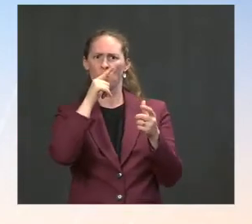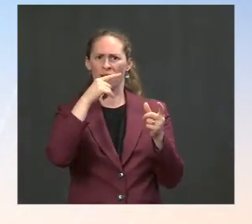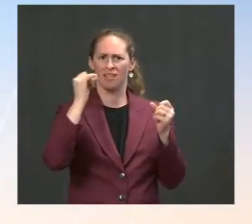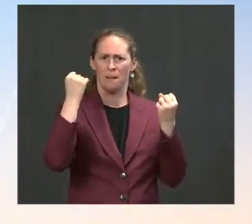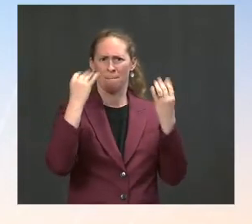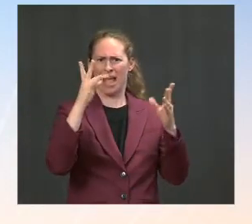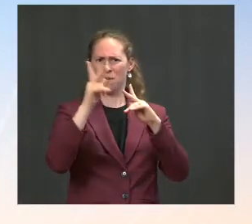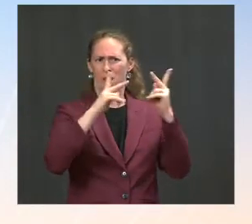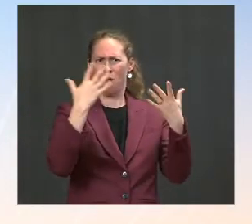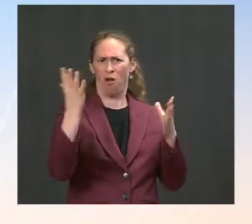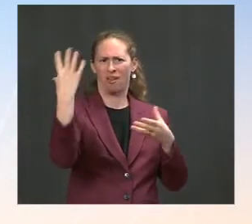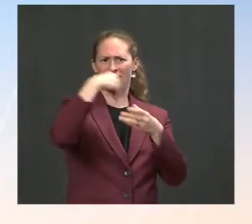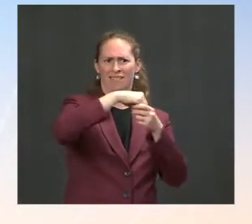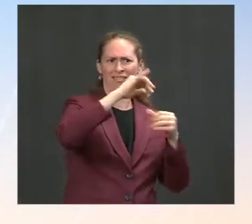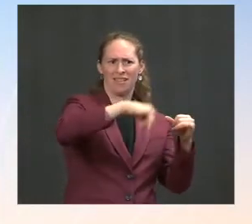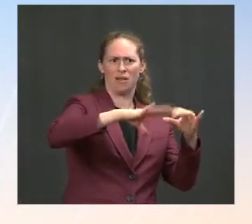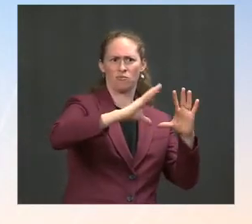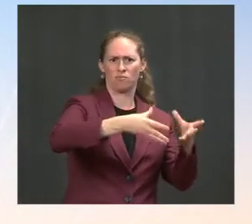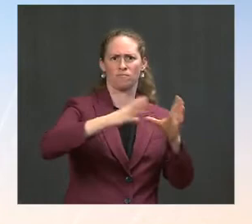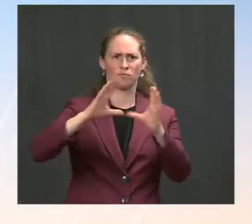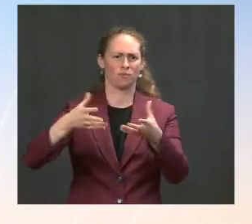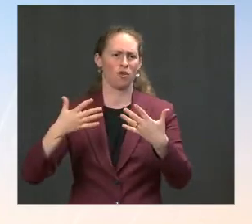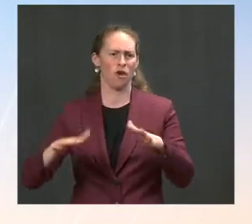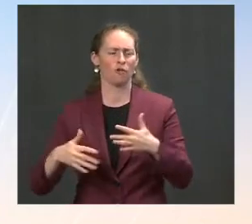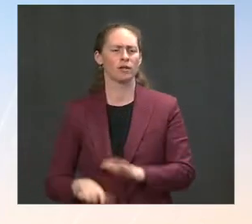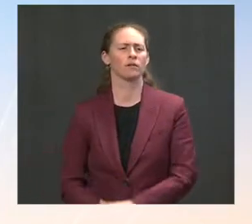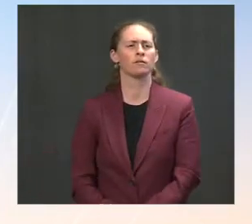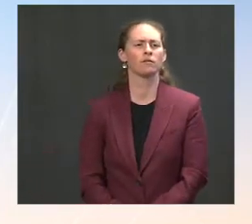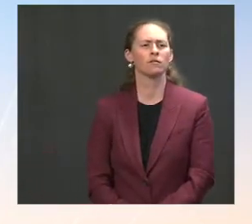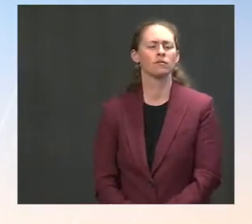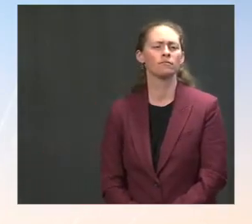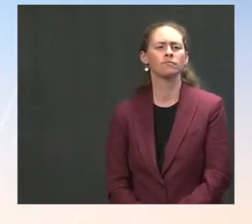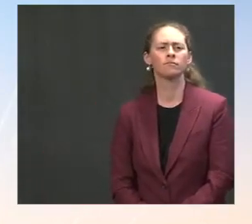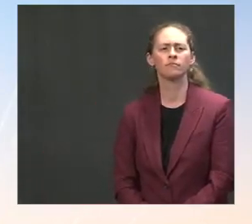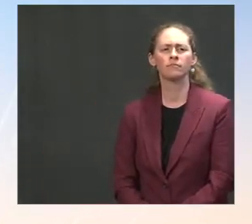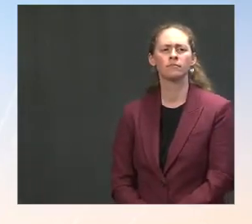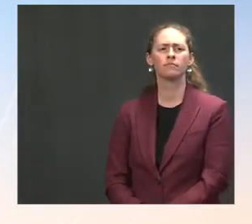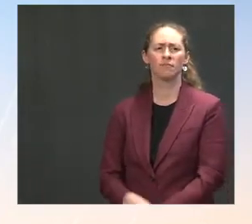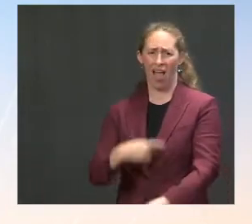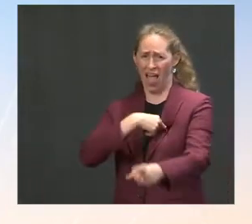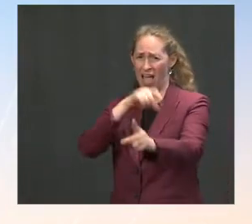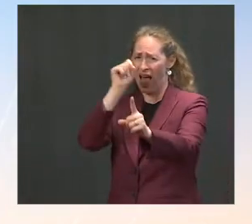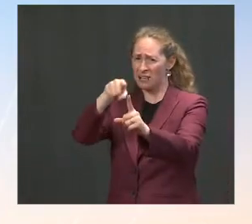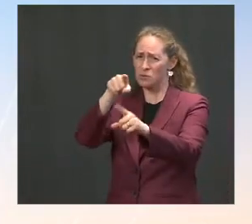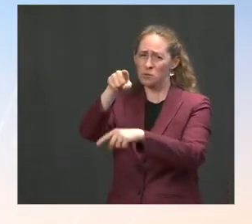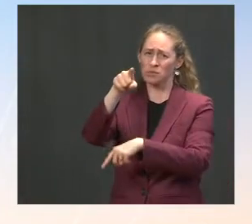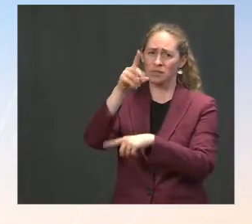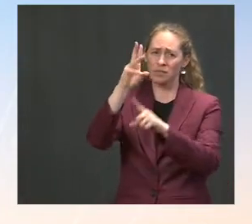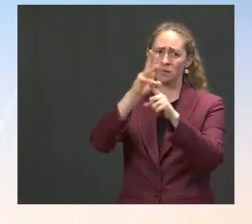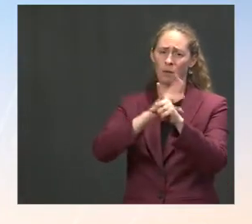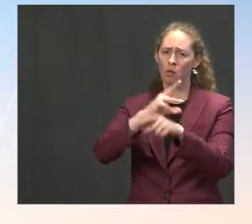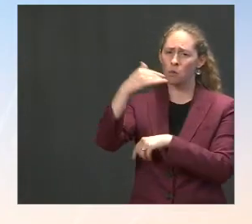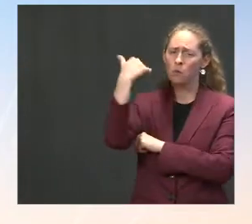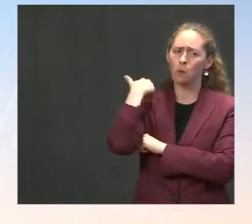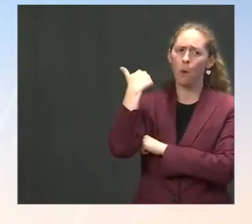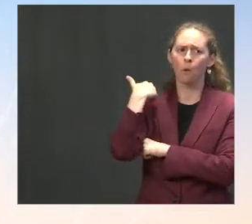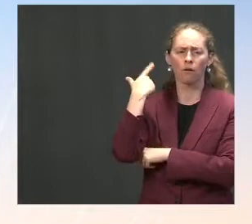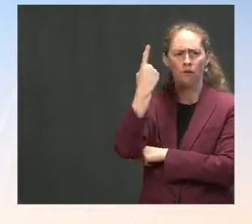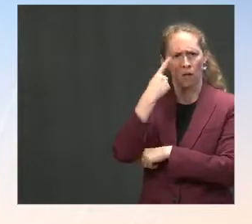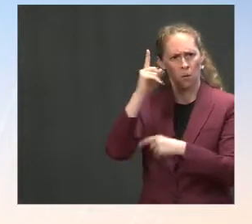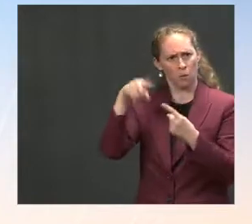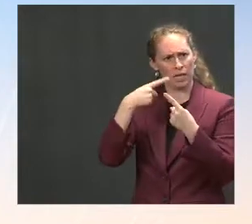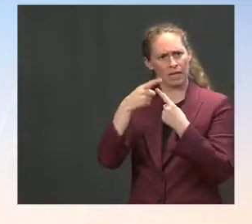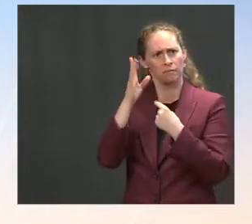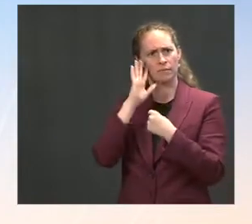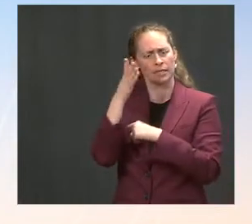exposure. My periodic question, it's now Sure. past 6 months. When can we expect to know about a physical exam for the president, and what are the plans